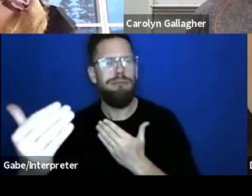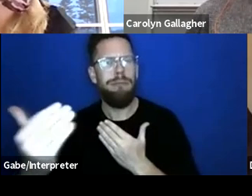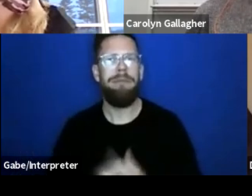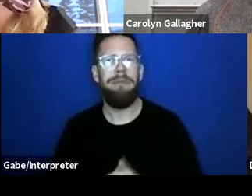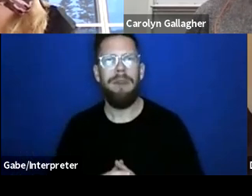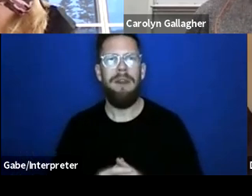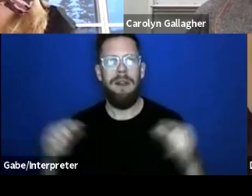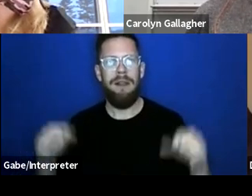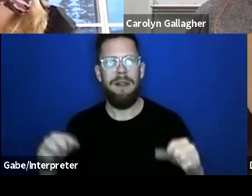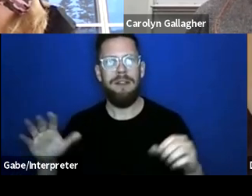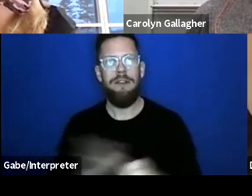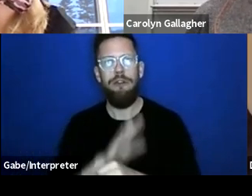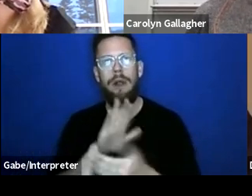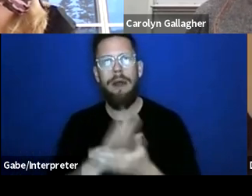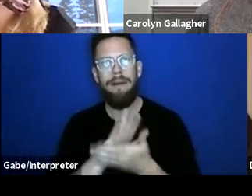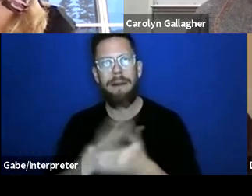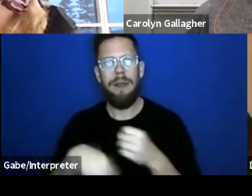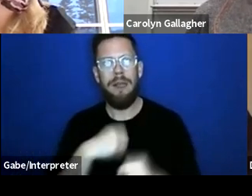force. And some of you were here in this very room